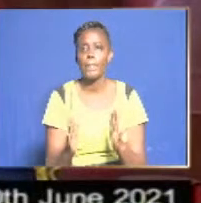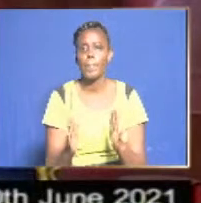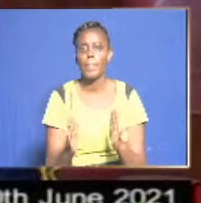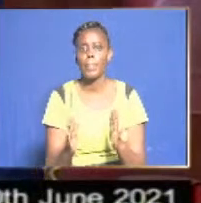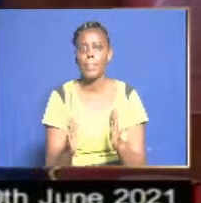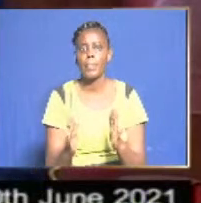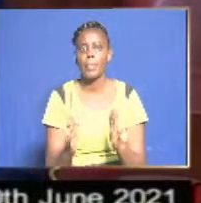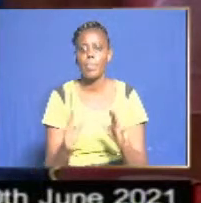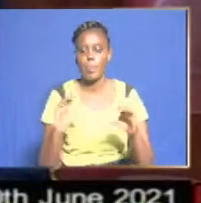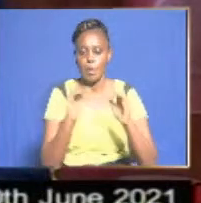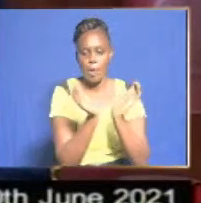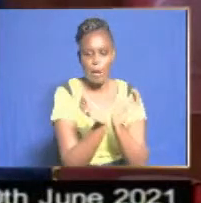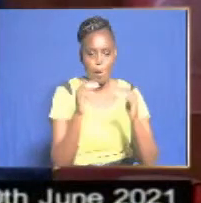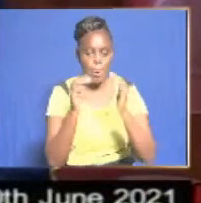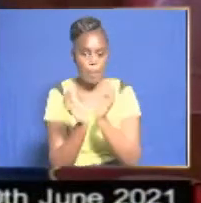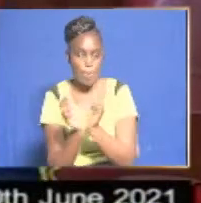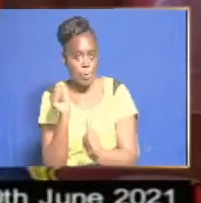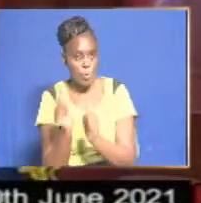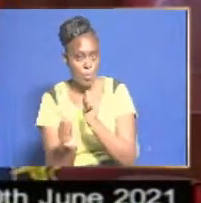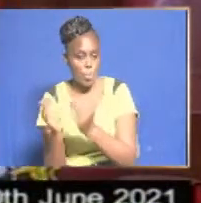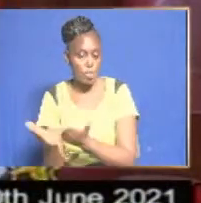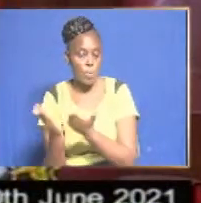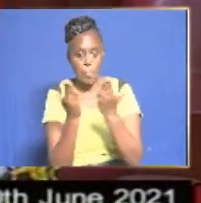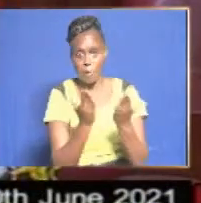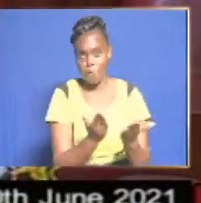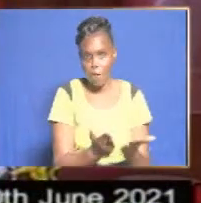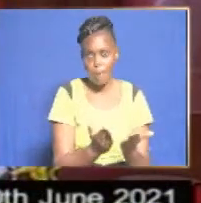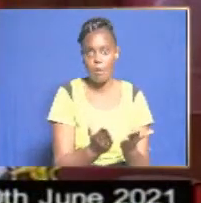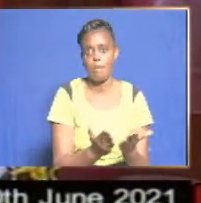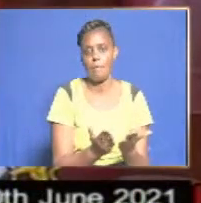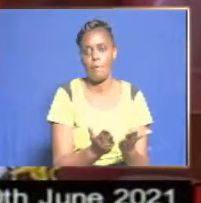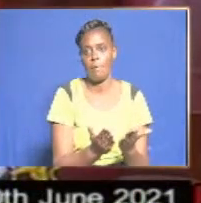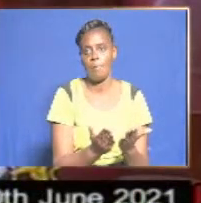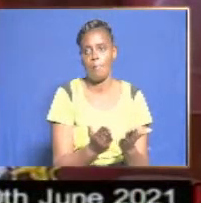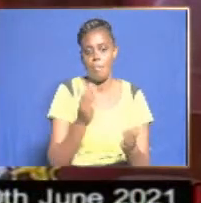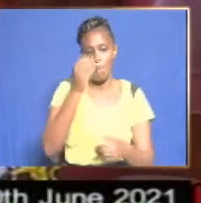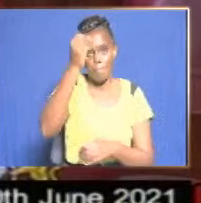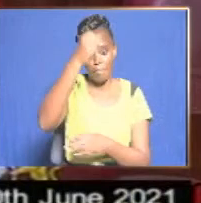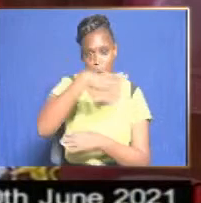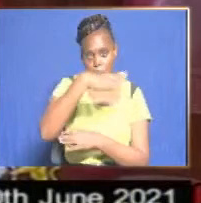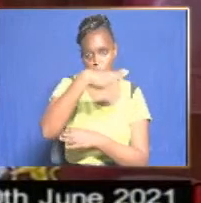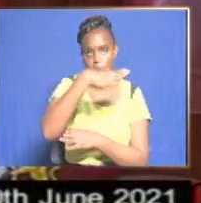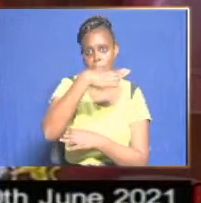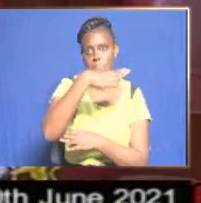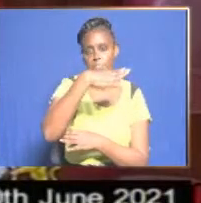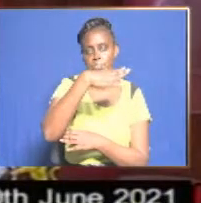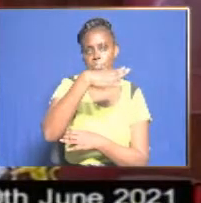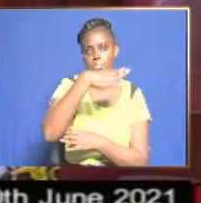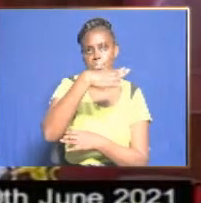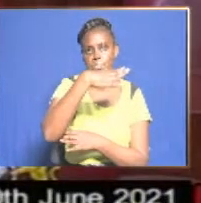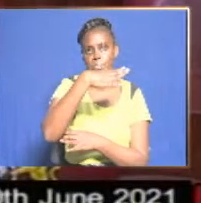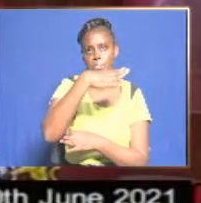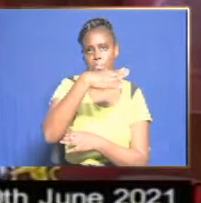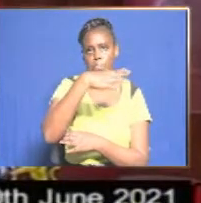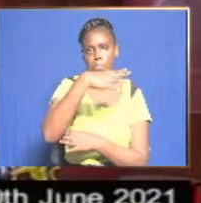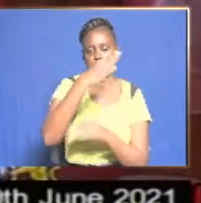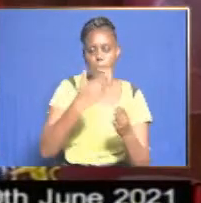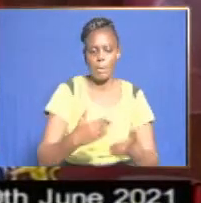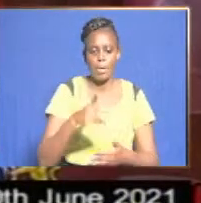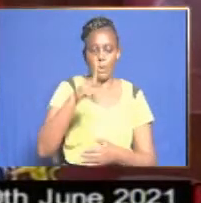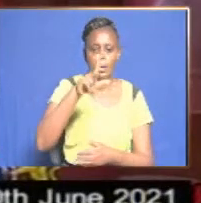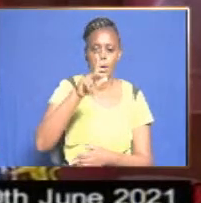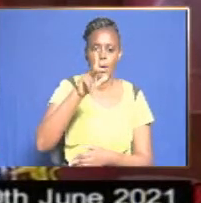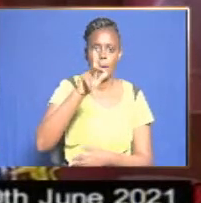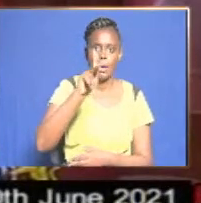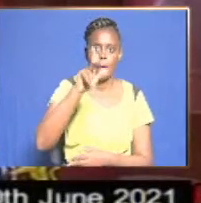of the companies that provide power to KPLC, 13 of